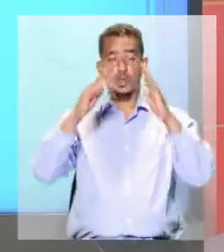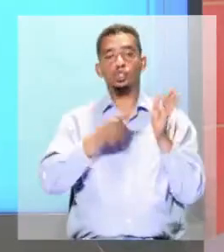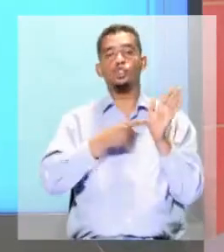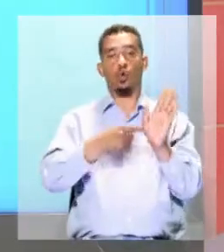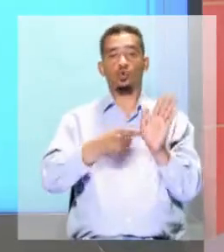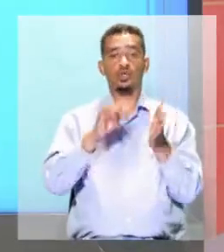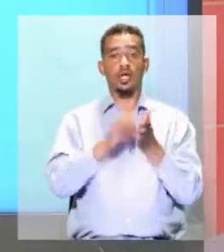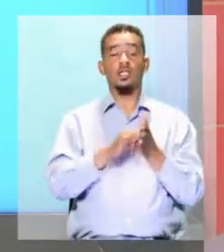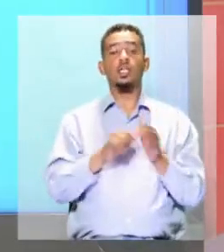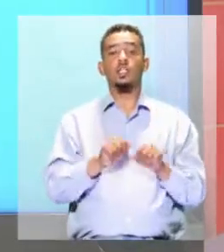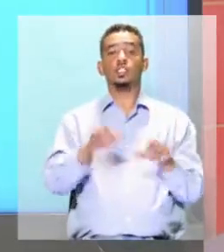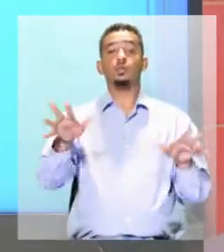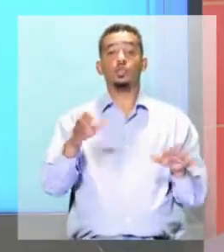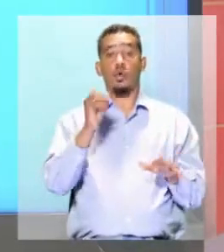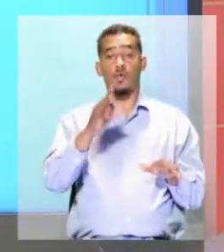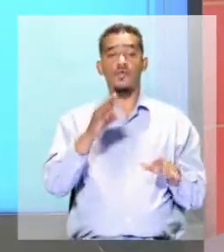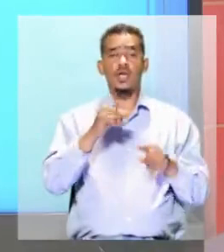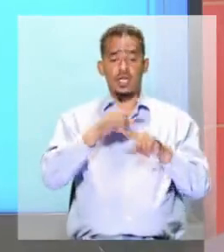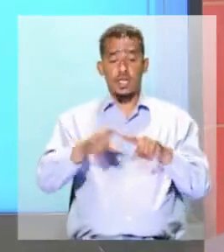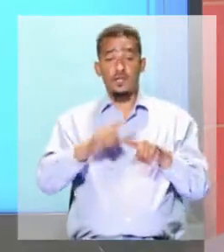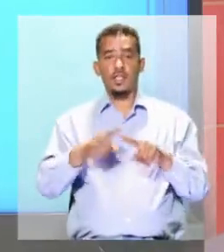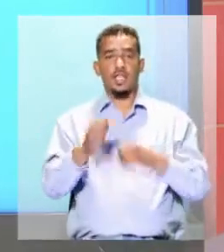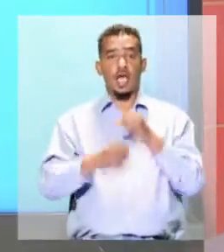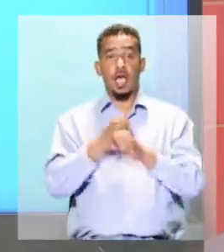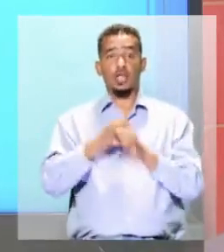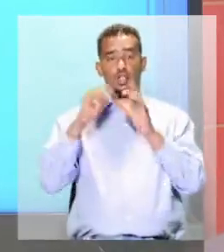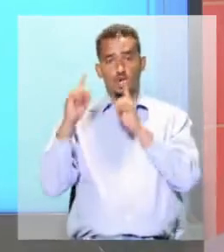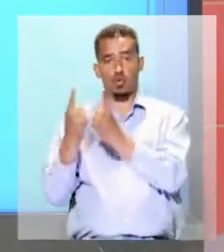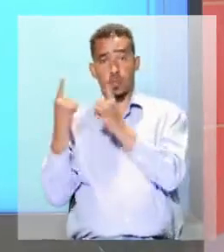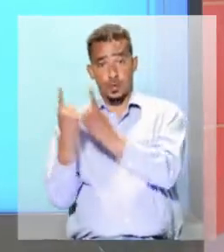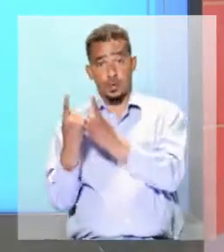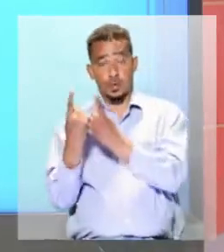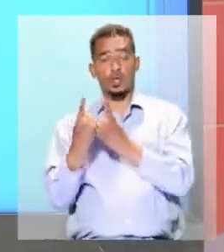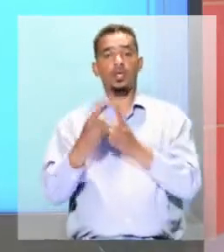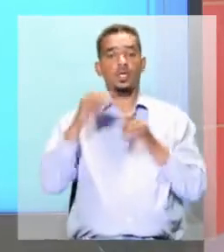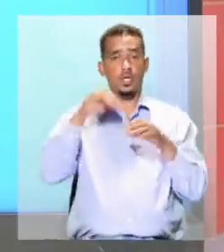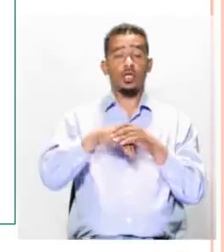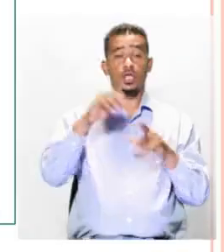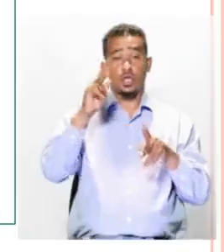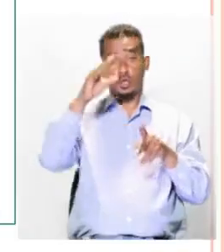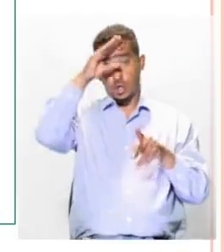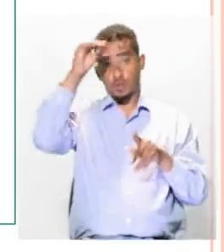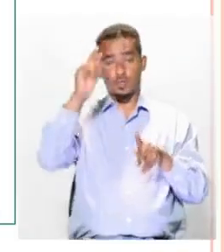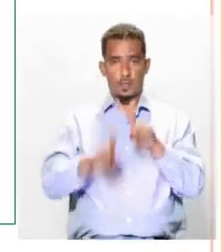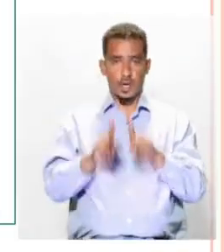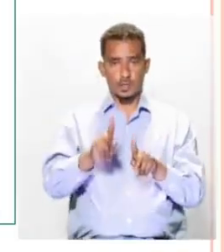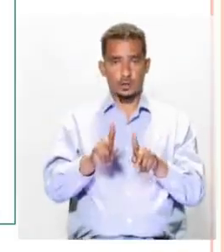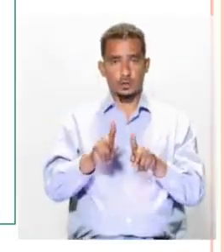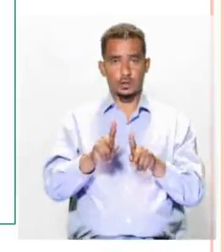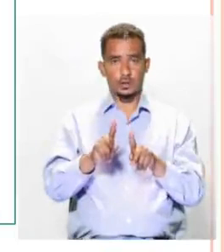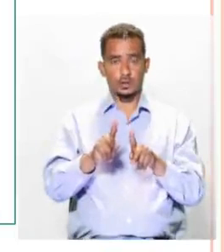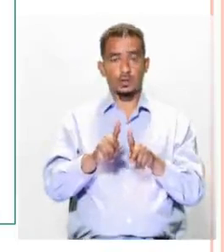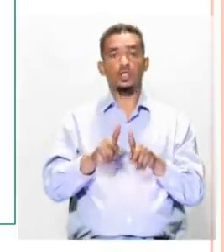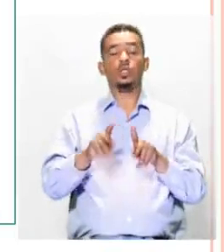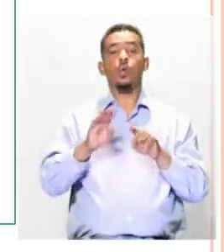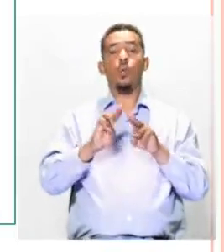shows the distribution of various age groups in each sex in human population. A wide base